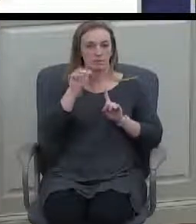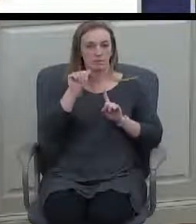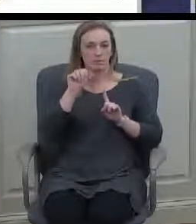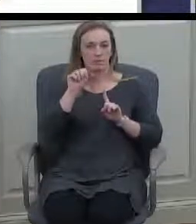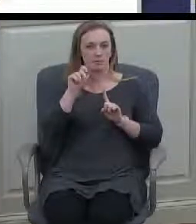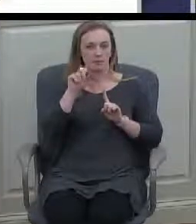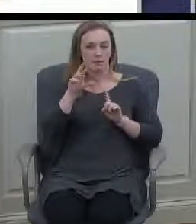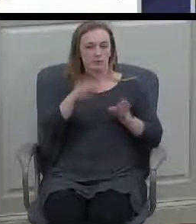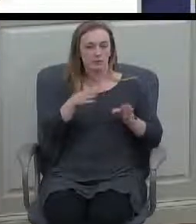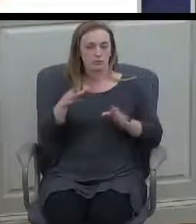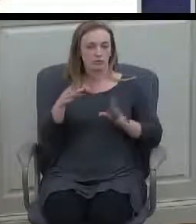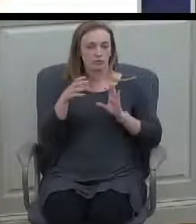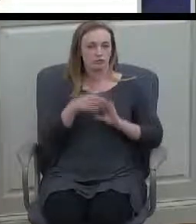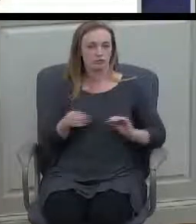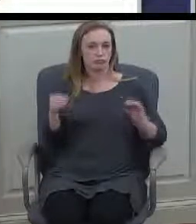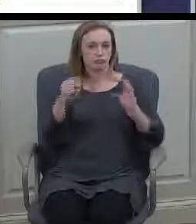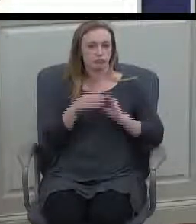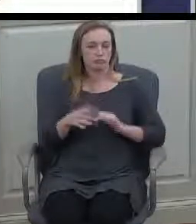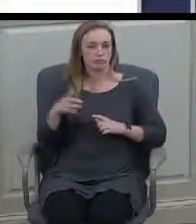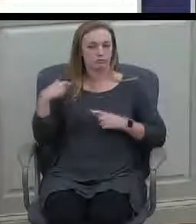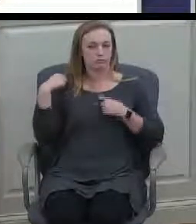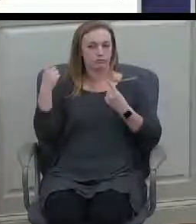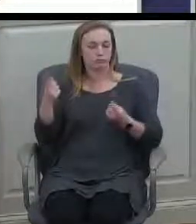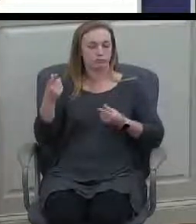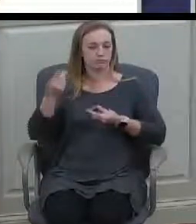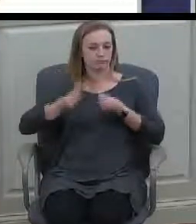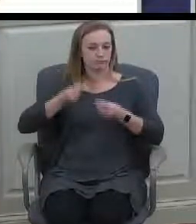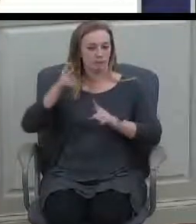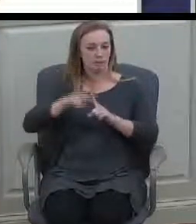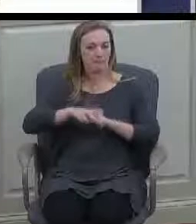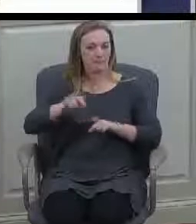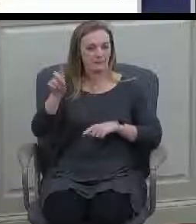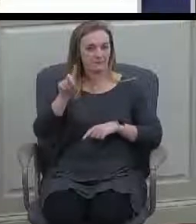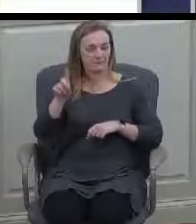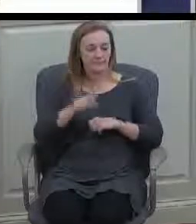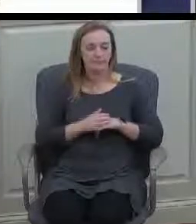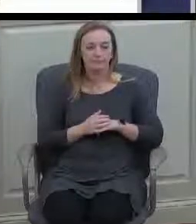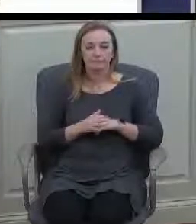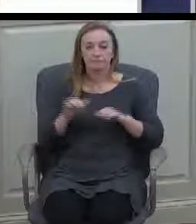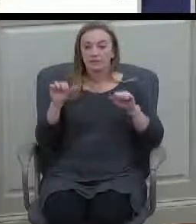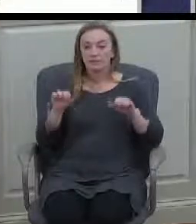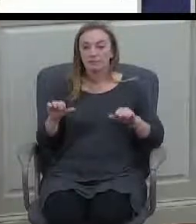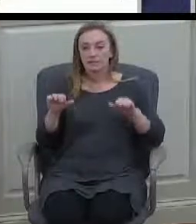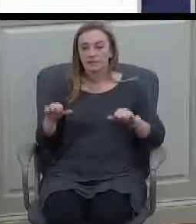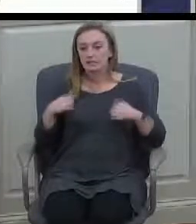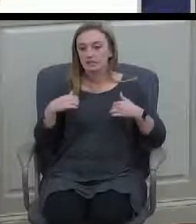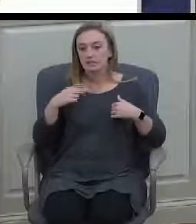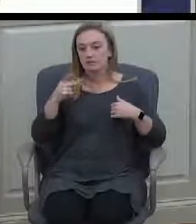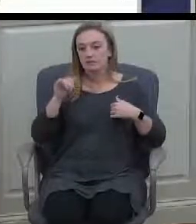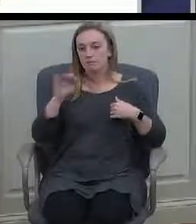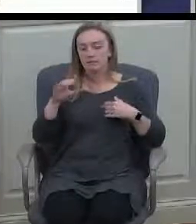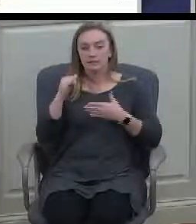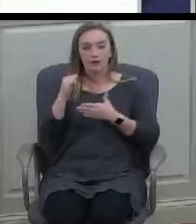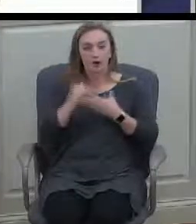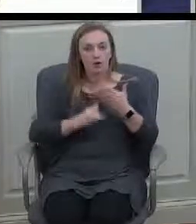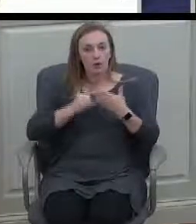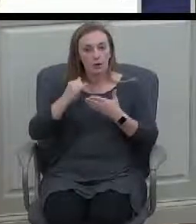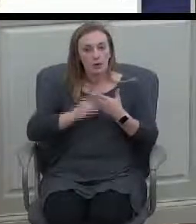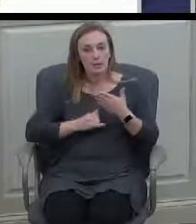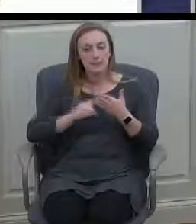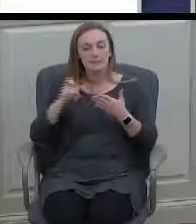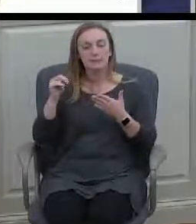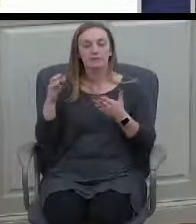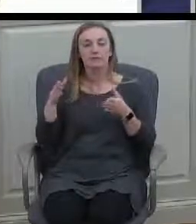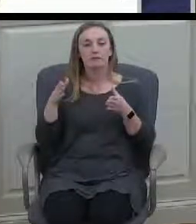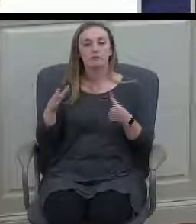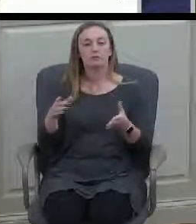historic stories that are relevant to Danville, potentially having public art, and even the street sometimes